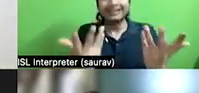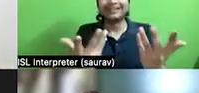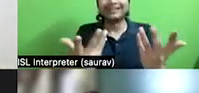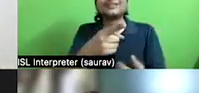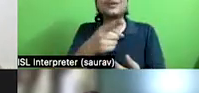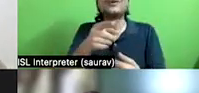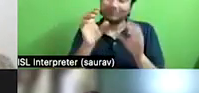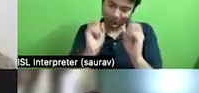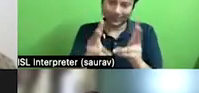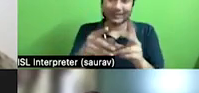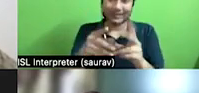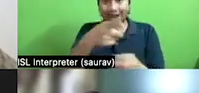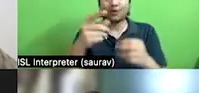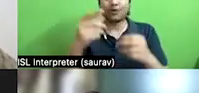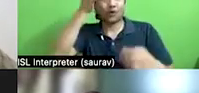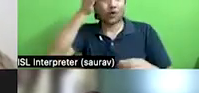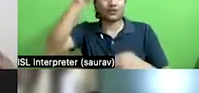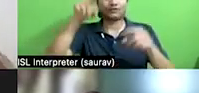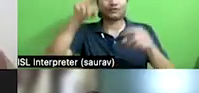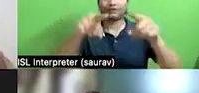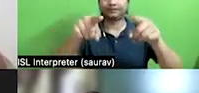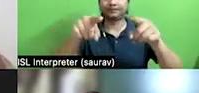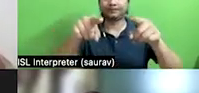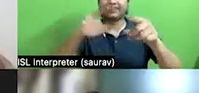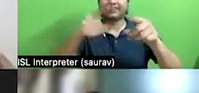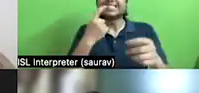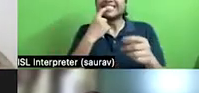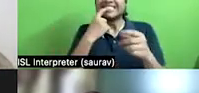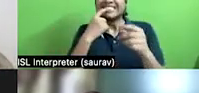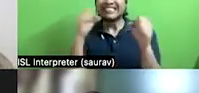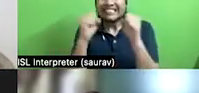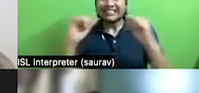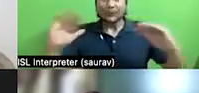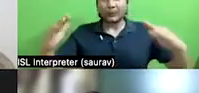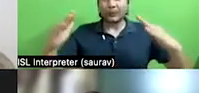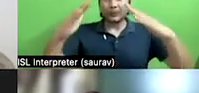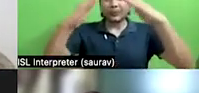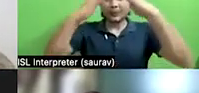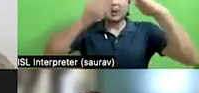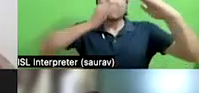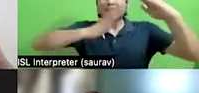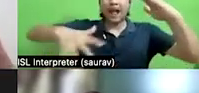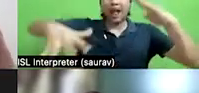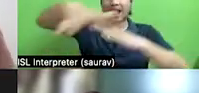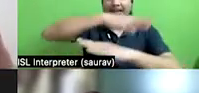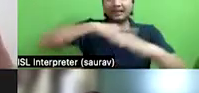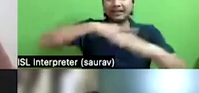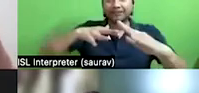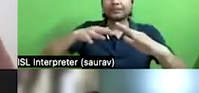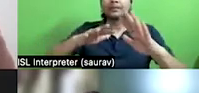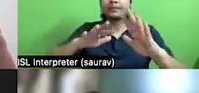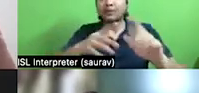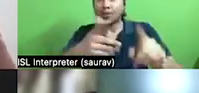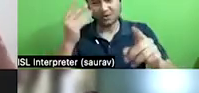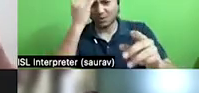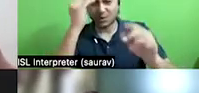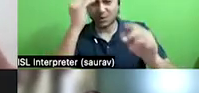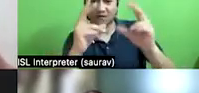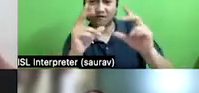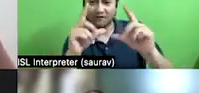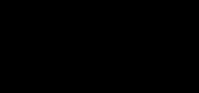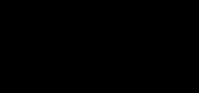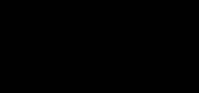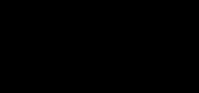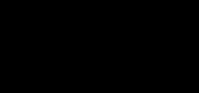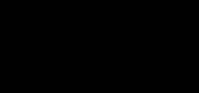explain systems change. For those of you who know, and for the persons who are blind and low vision, and you know that an